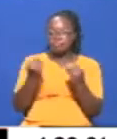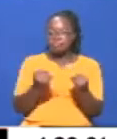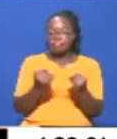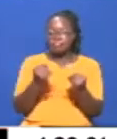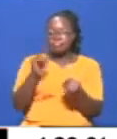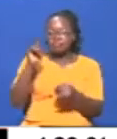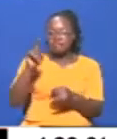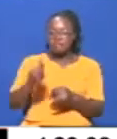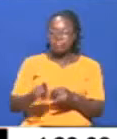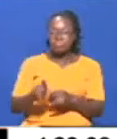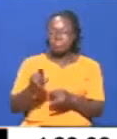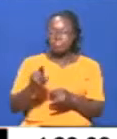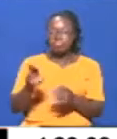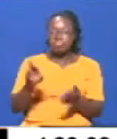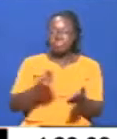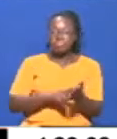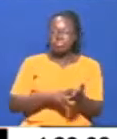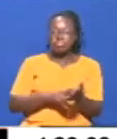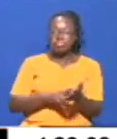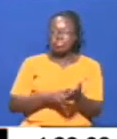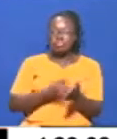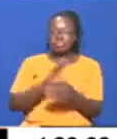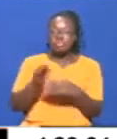mandatory registration of